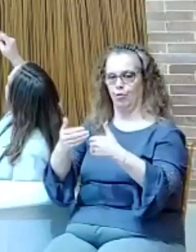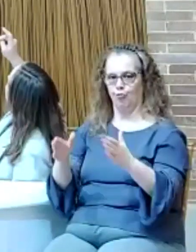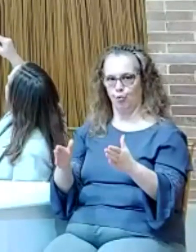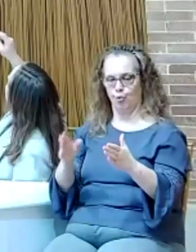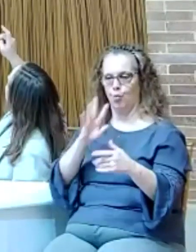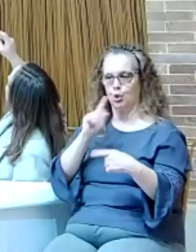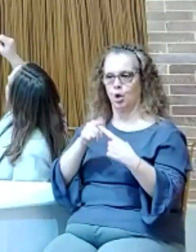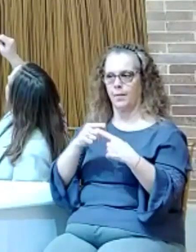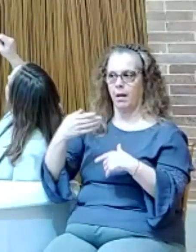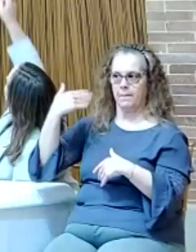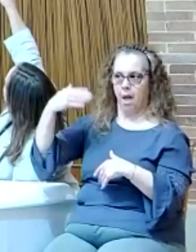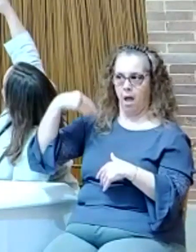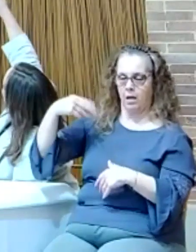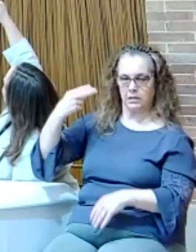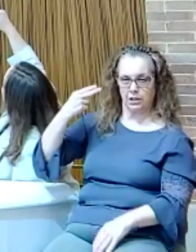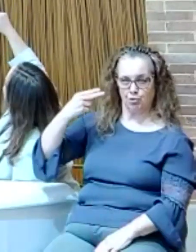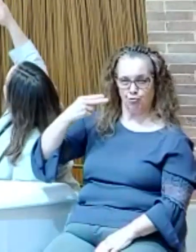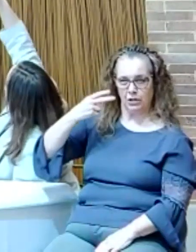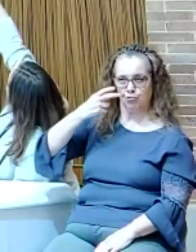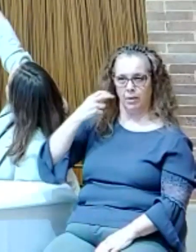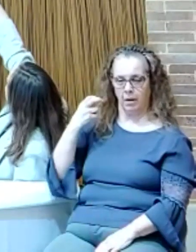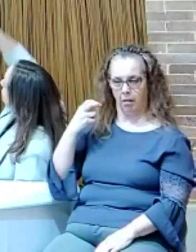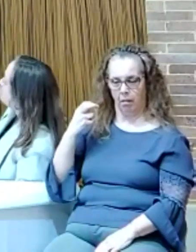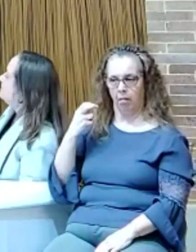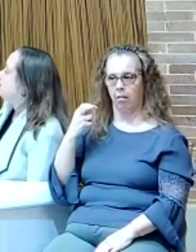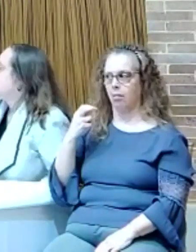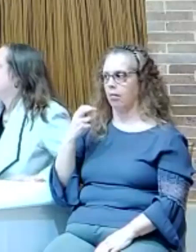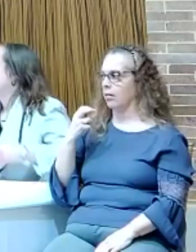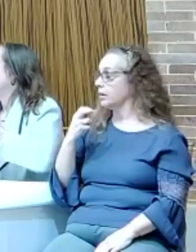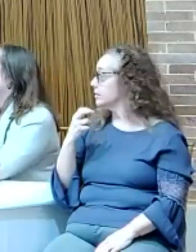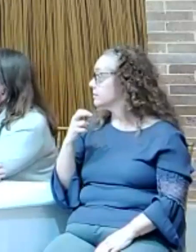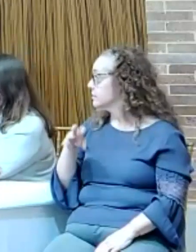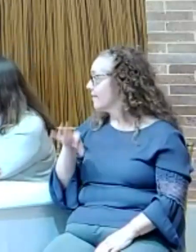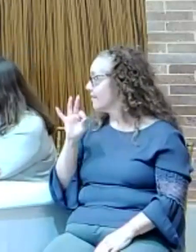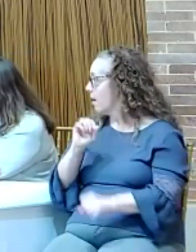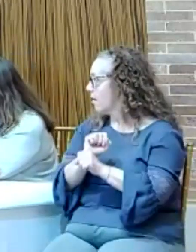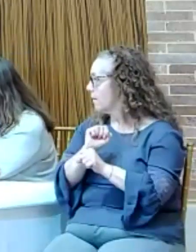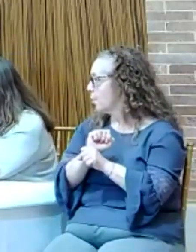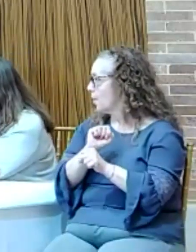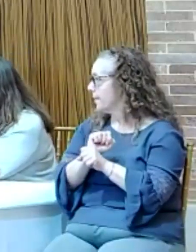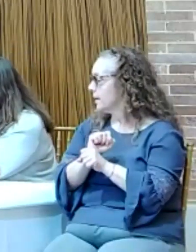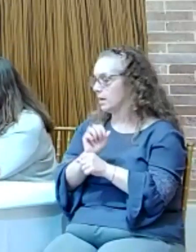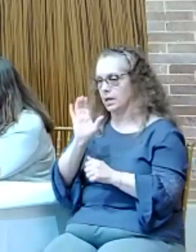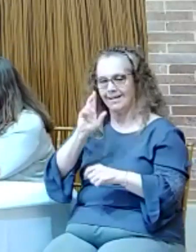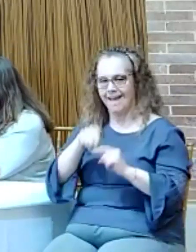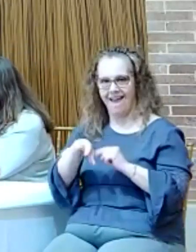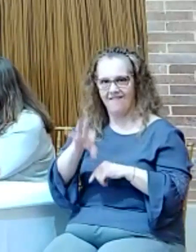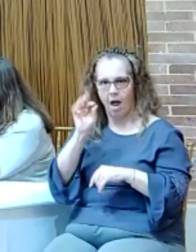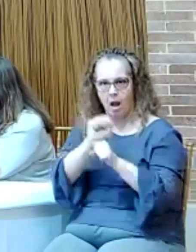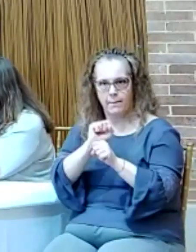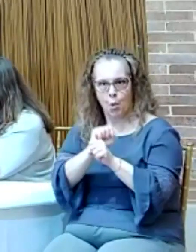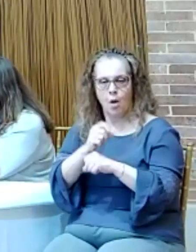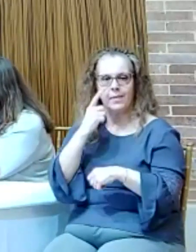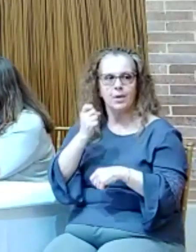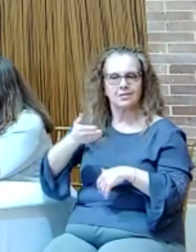we'll talk about a past criminal history and talk about the problems they've had with finding employment because of that past criminal history